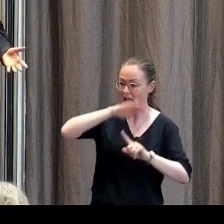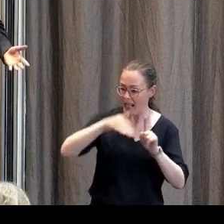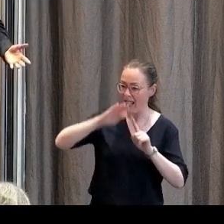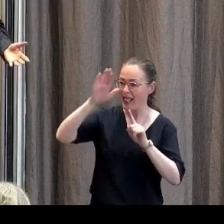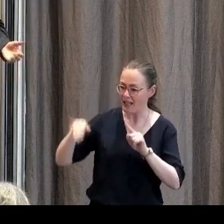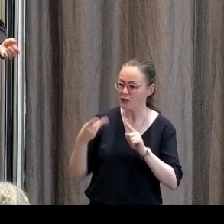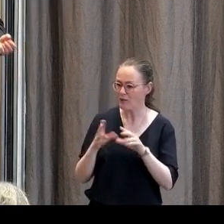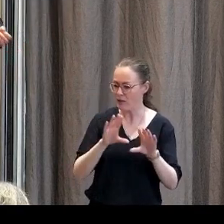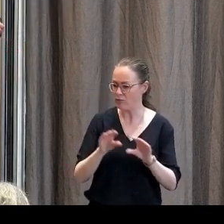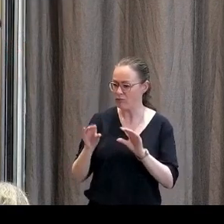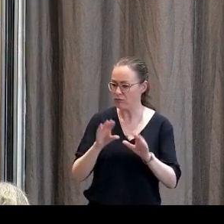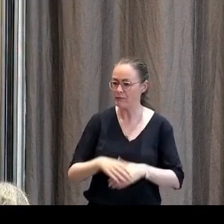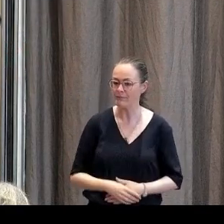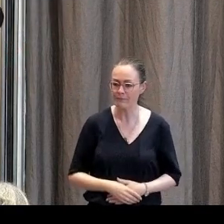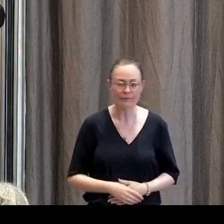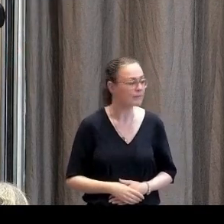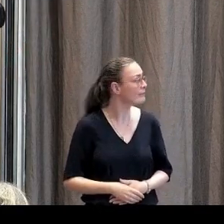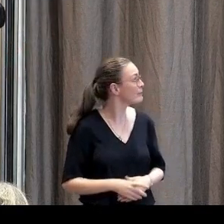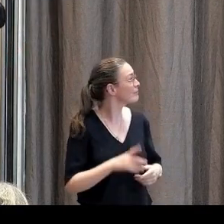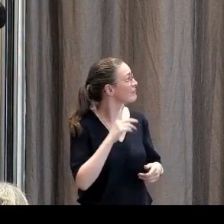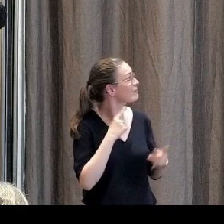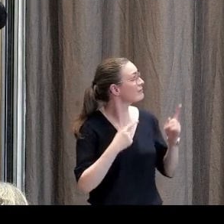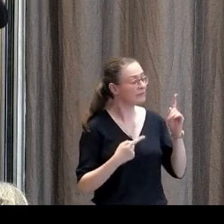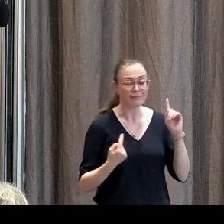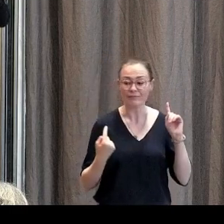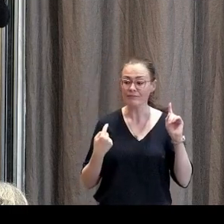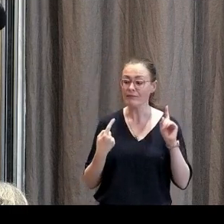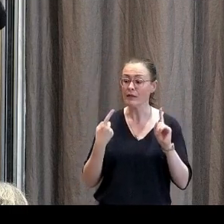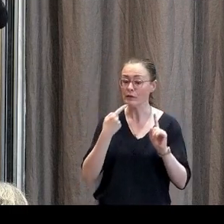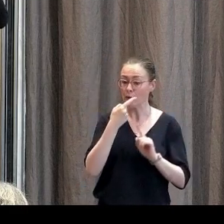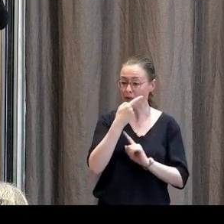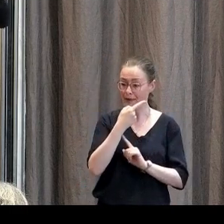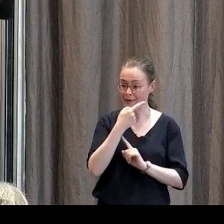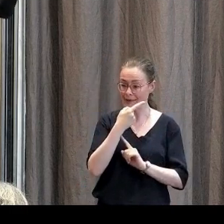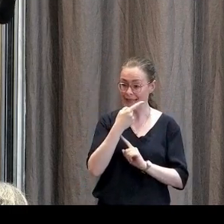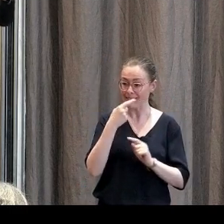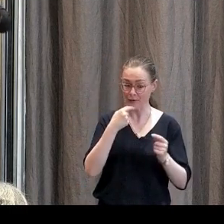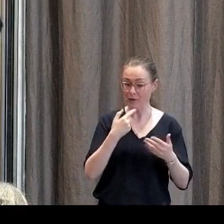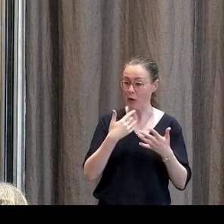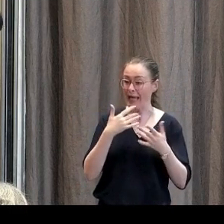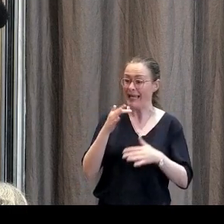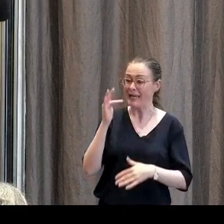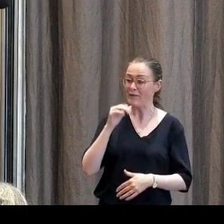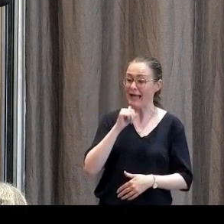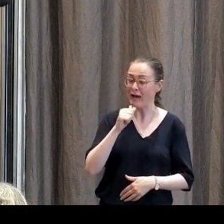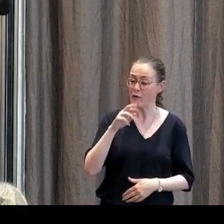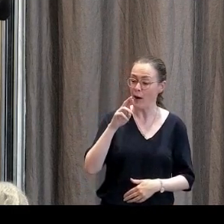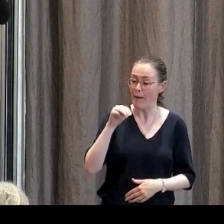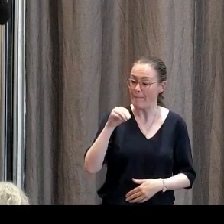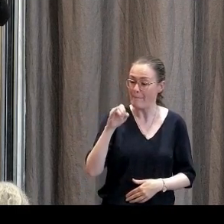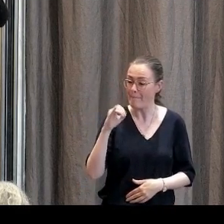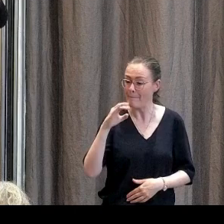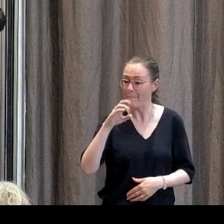low. There's an automobile caught on the heaving roadway. So this is what life would be like without microRNAs,